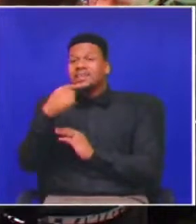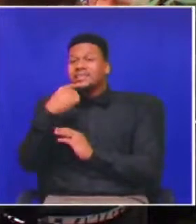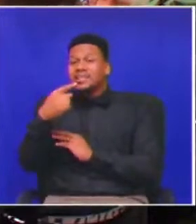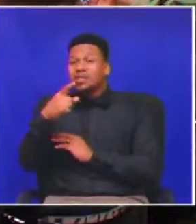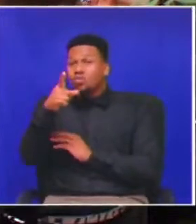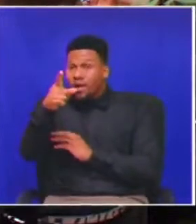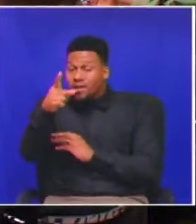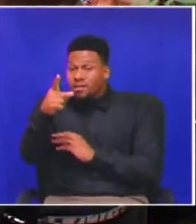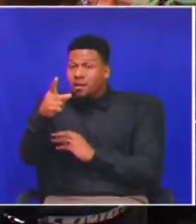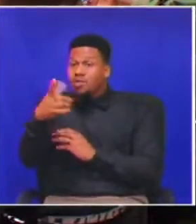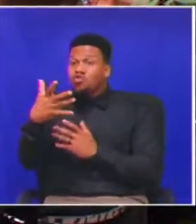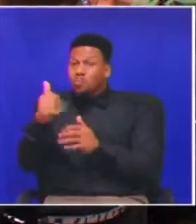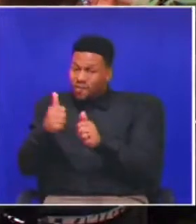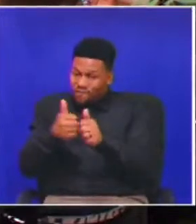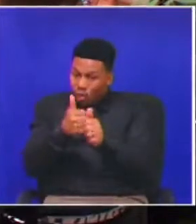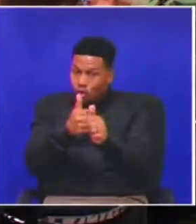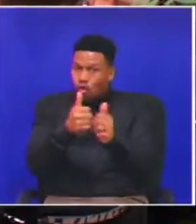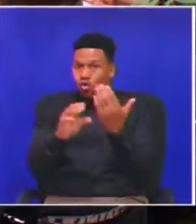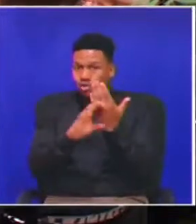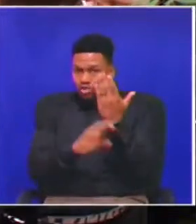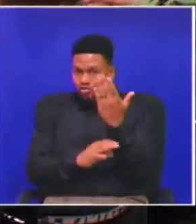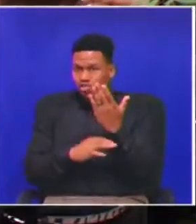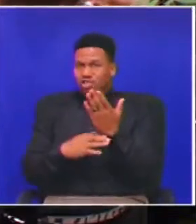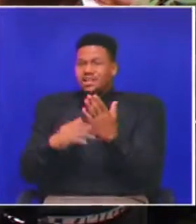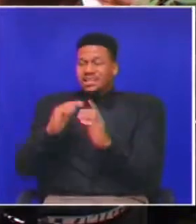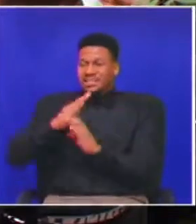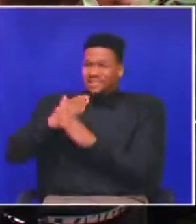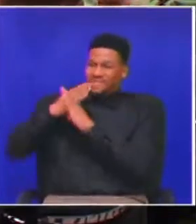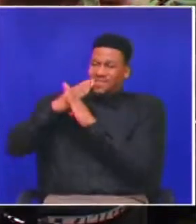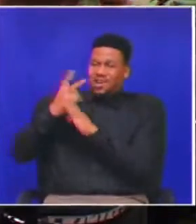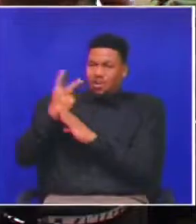Constitution and the National Assembly's duty under Section